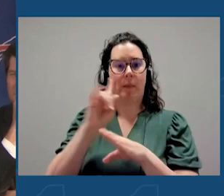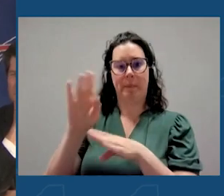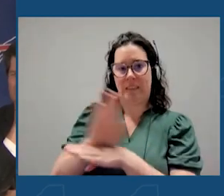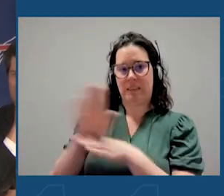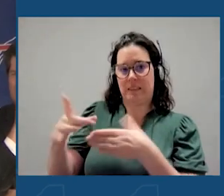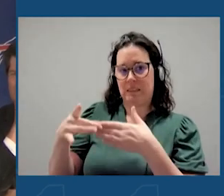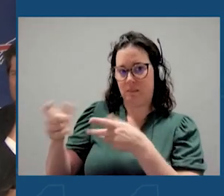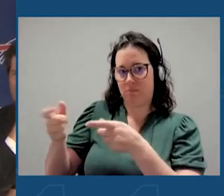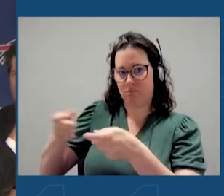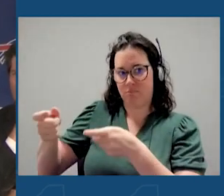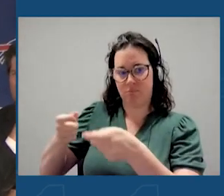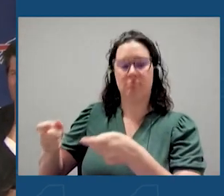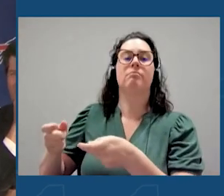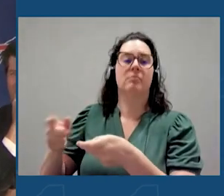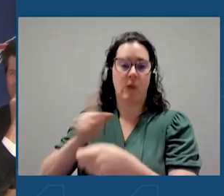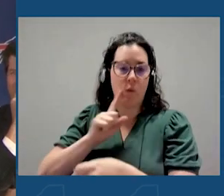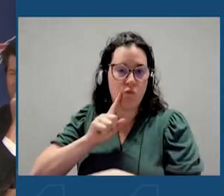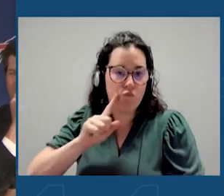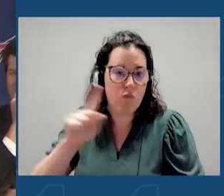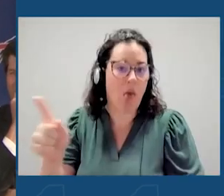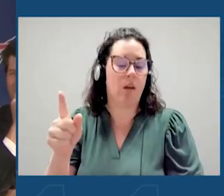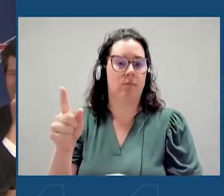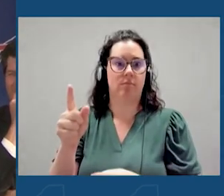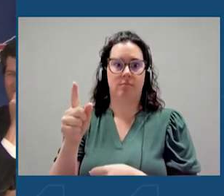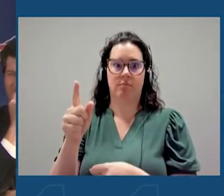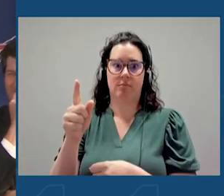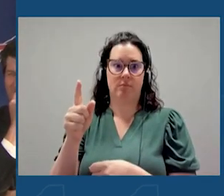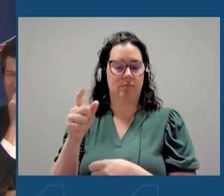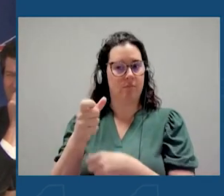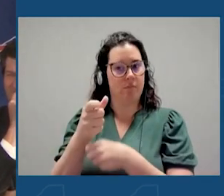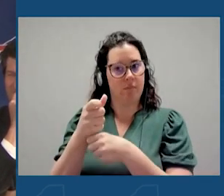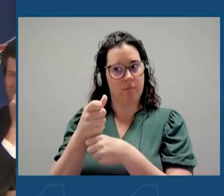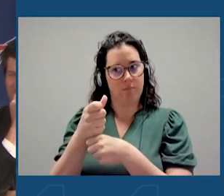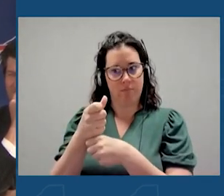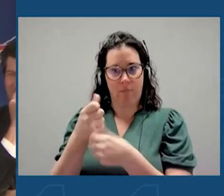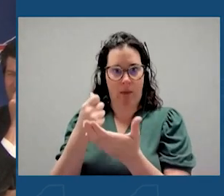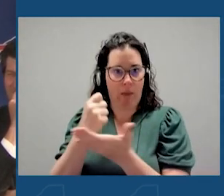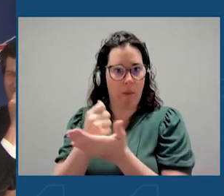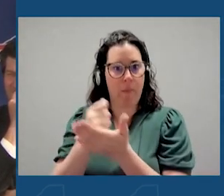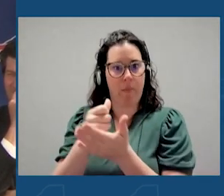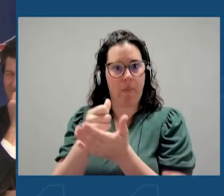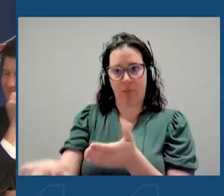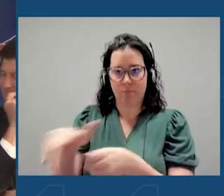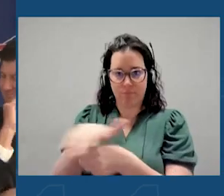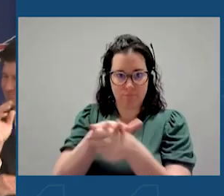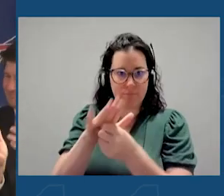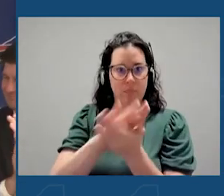and has had a huge hand in making this stadium a reality.